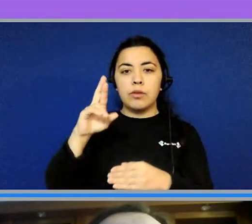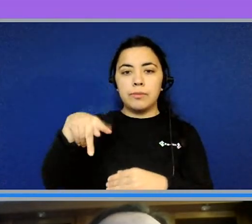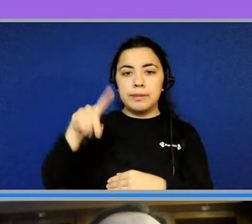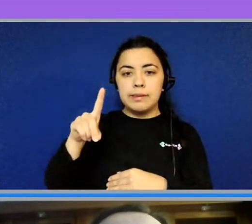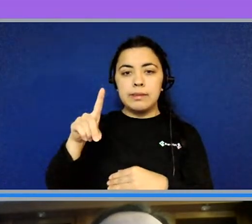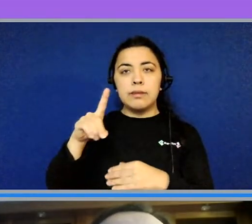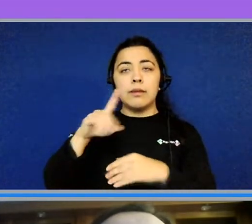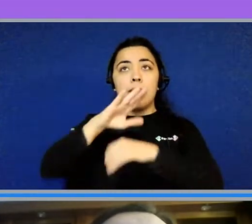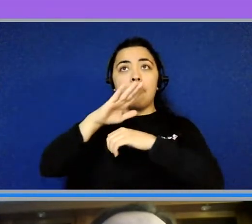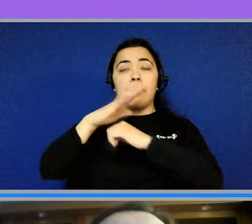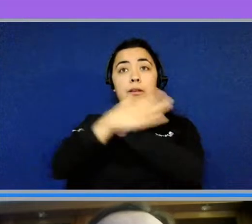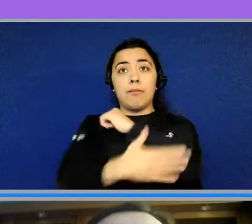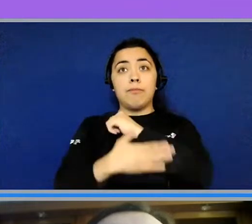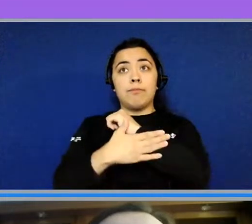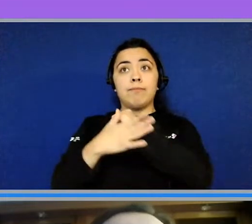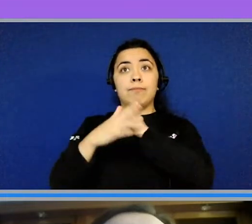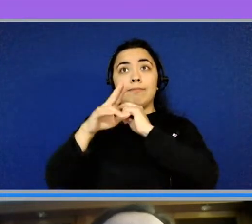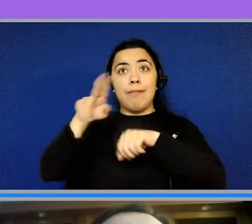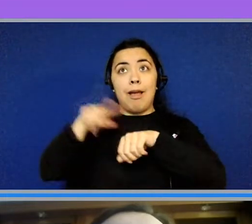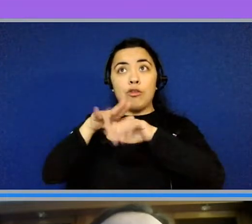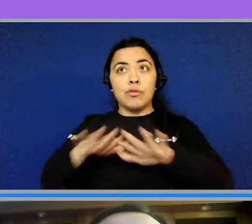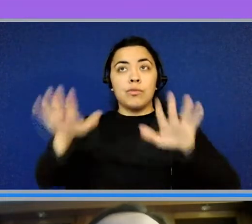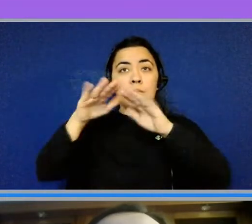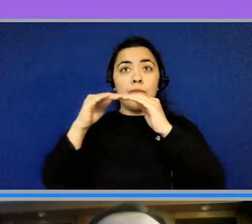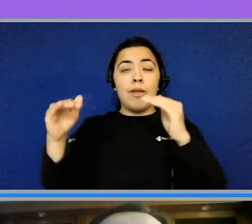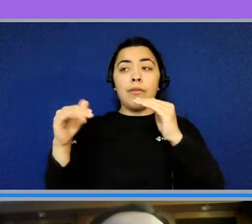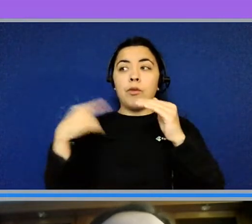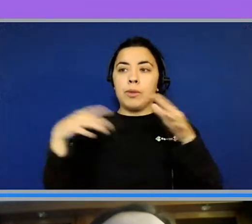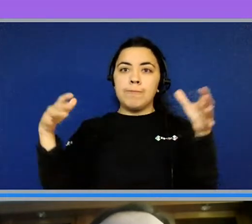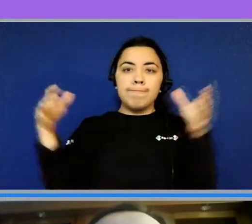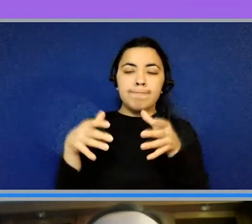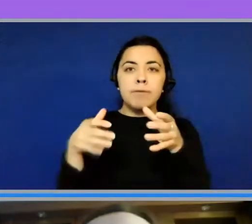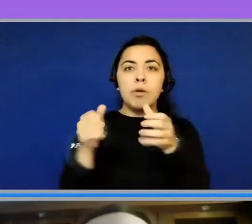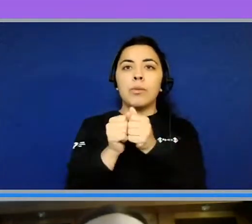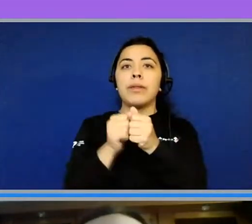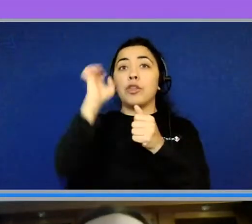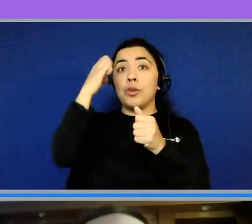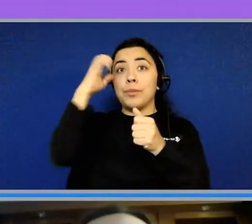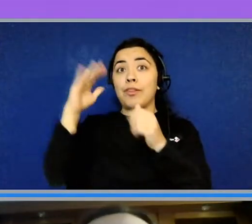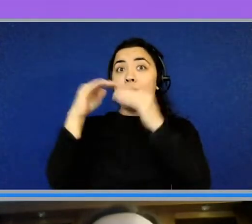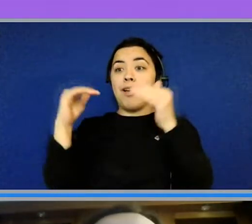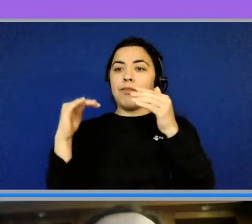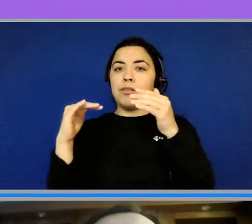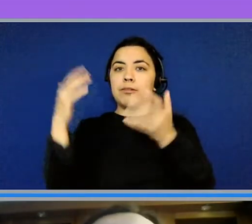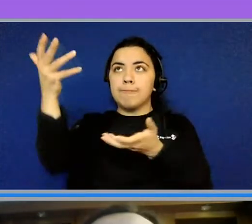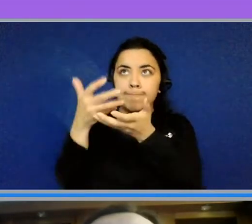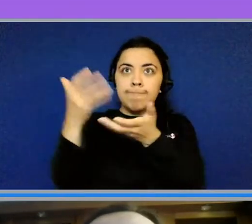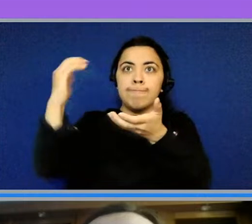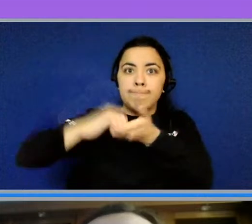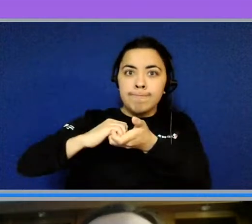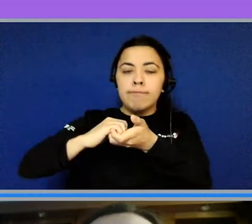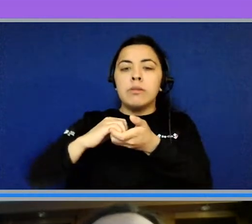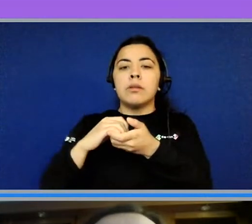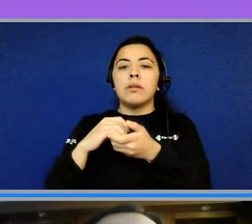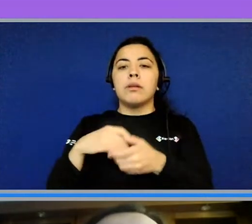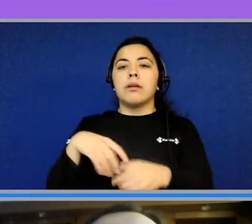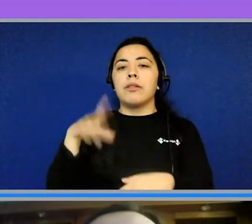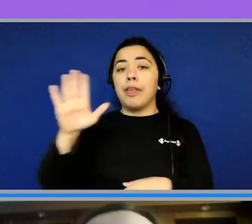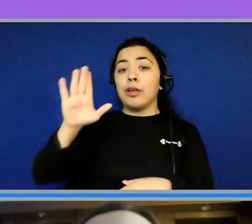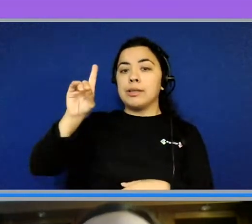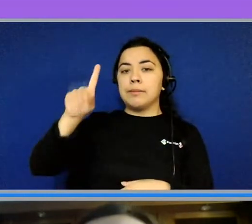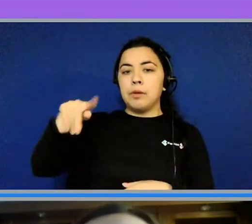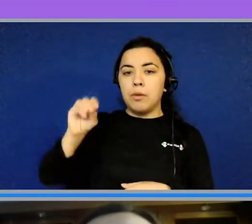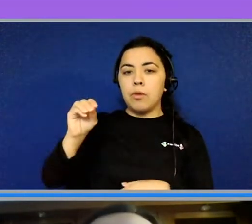level meet together with European level DPOs that we in fact